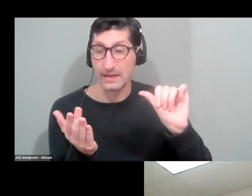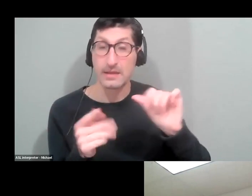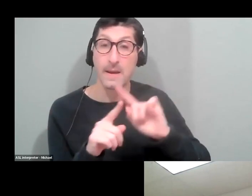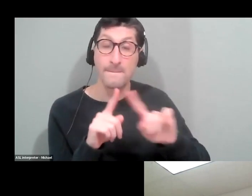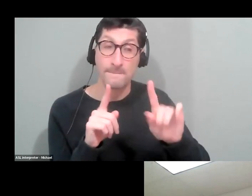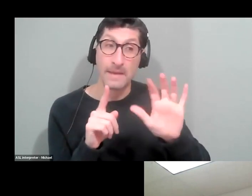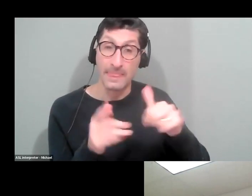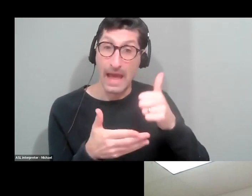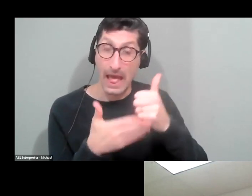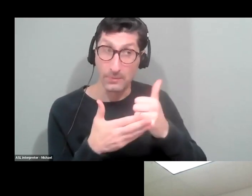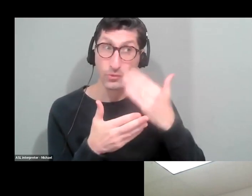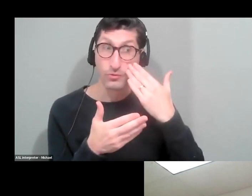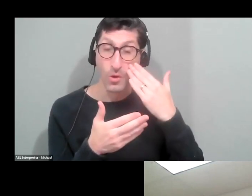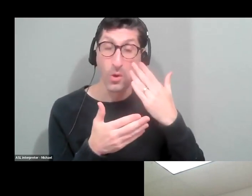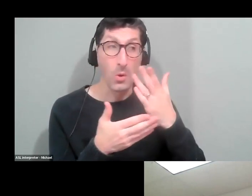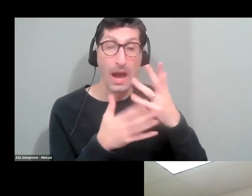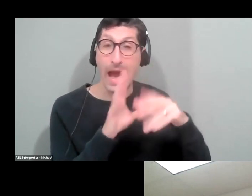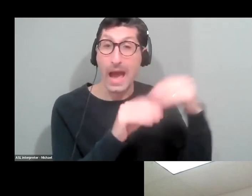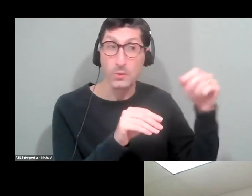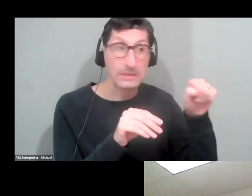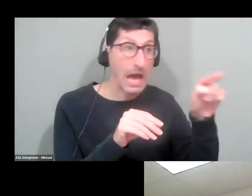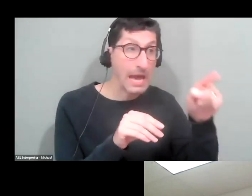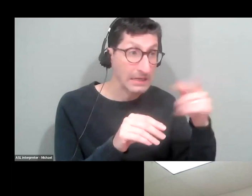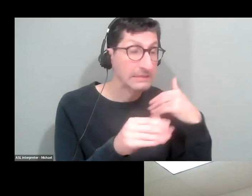which building exteriors are an issue.